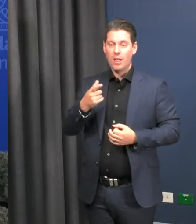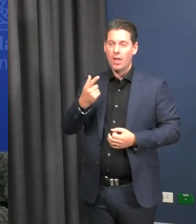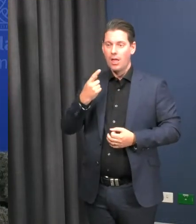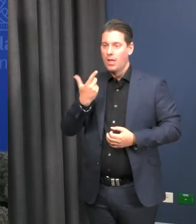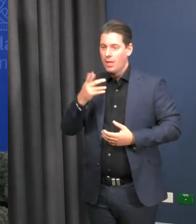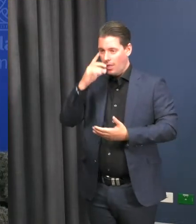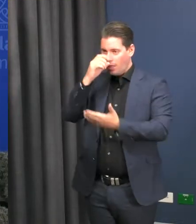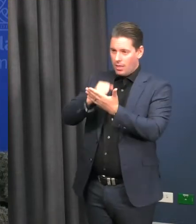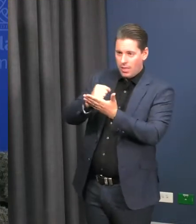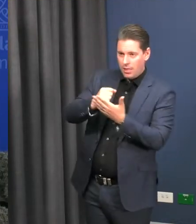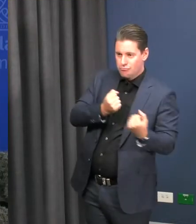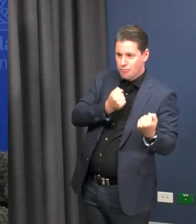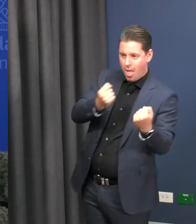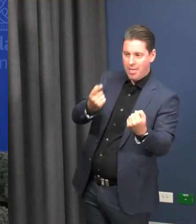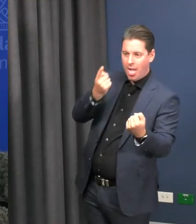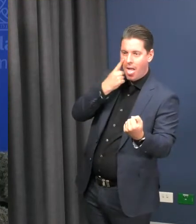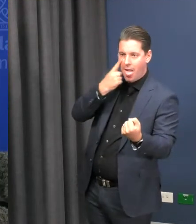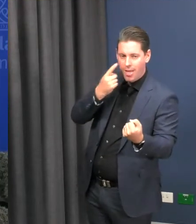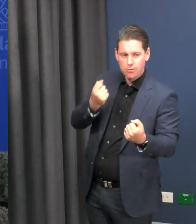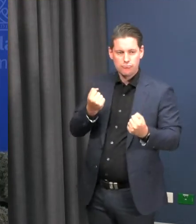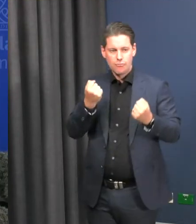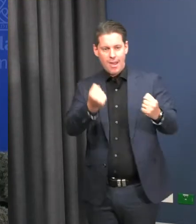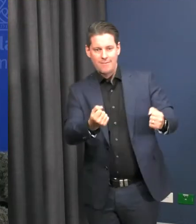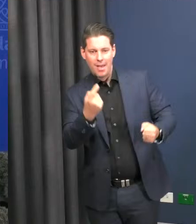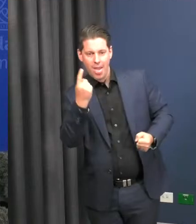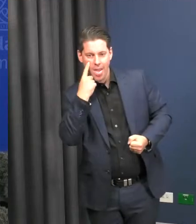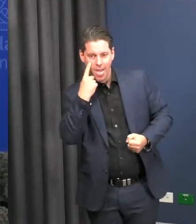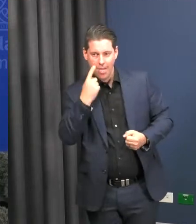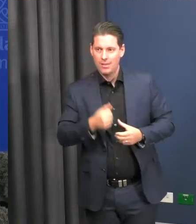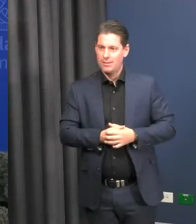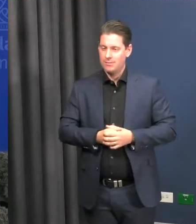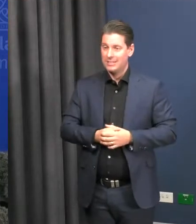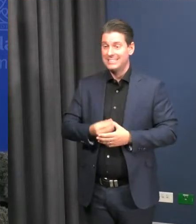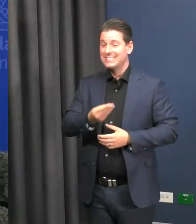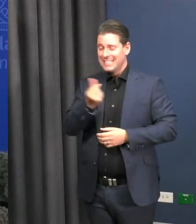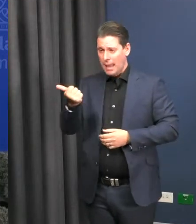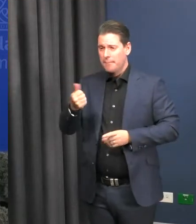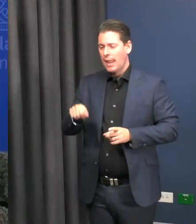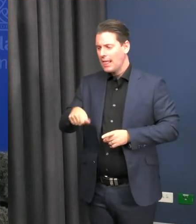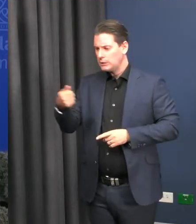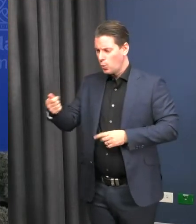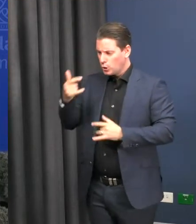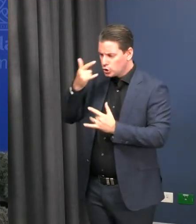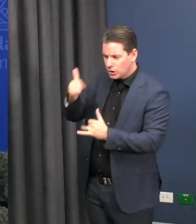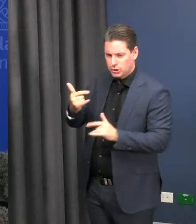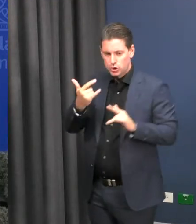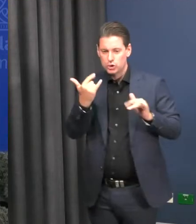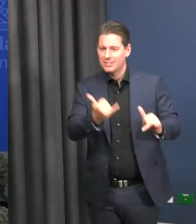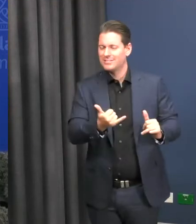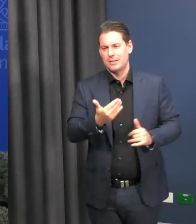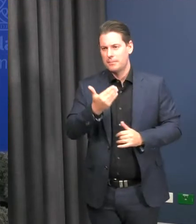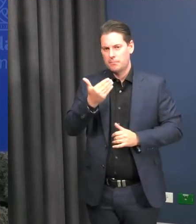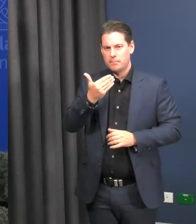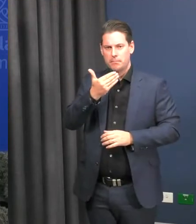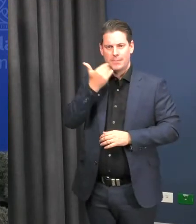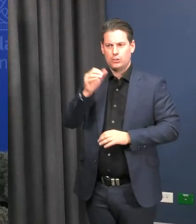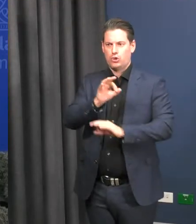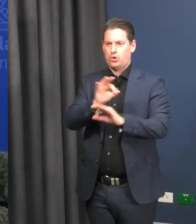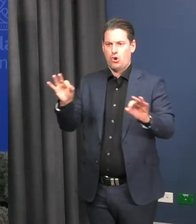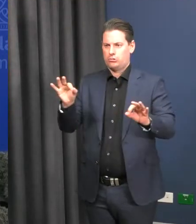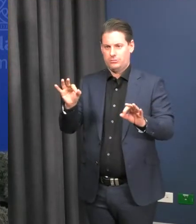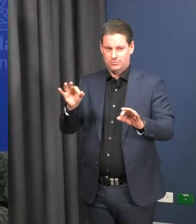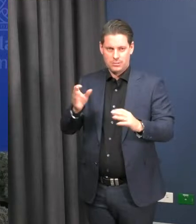damage. And they go out to support their neighbours as well. This will not be possible, and this is